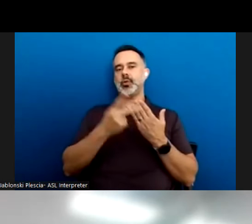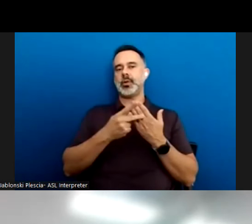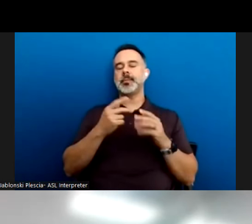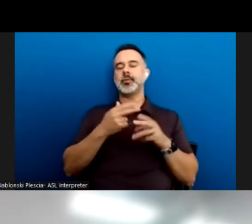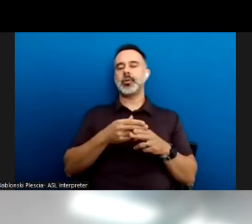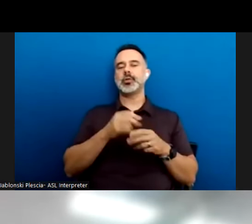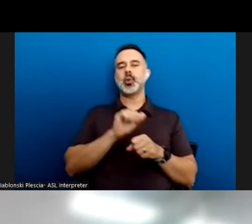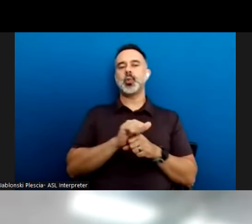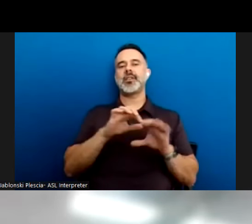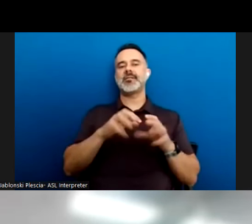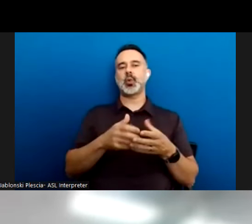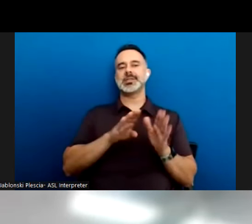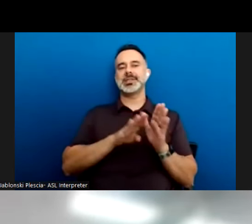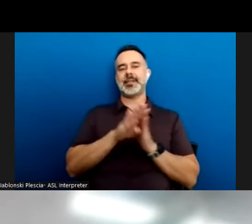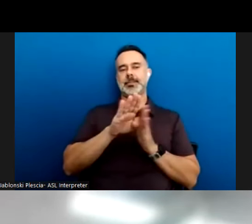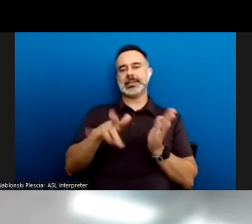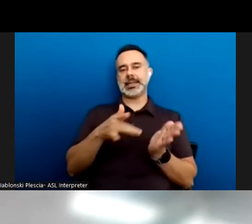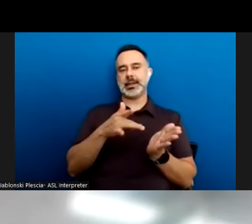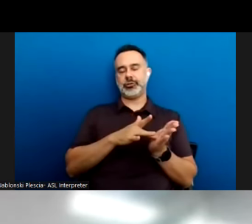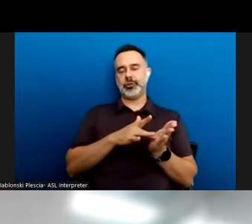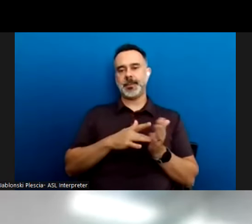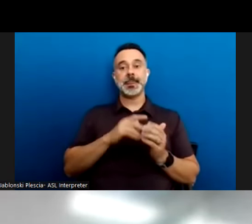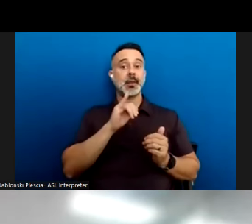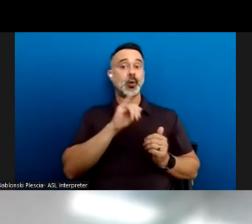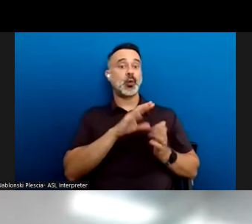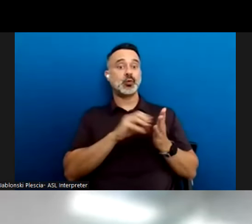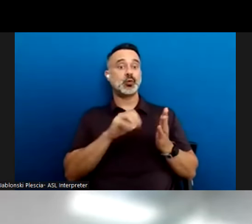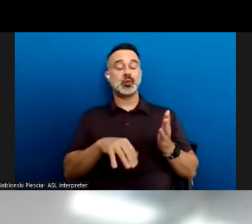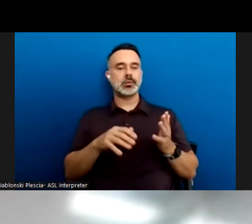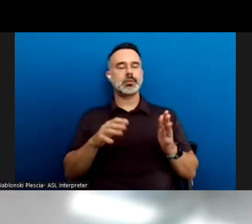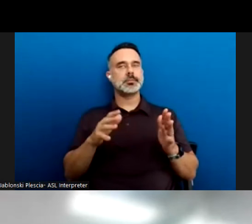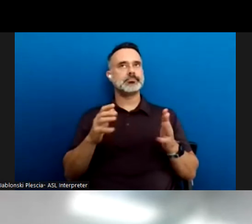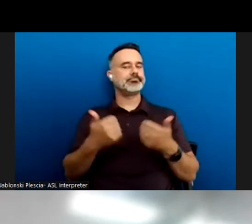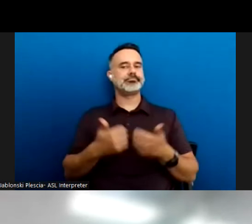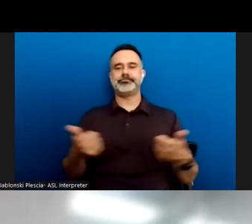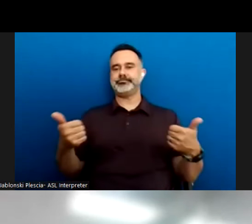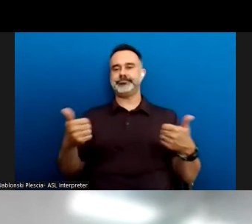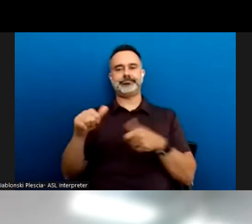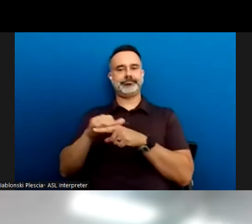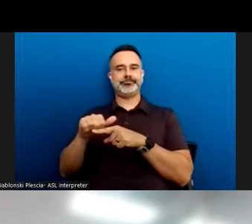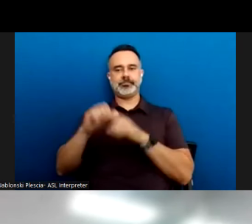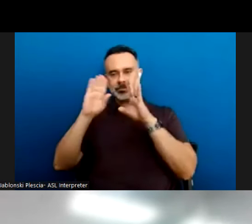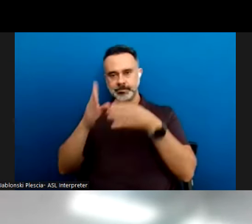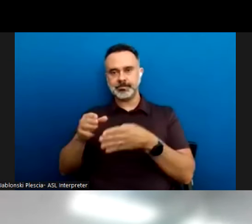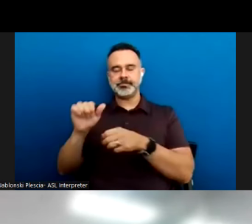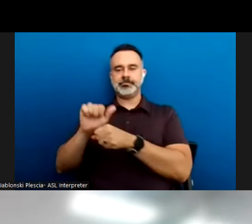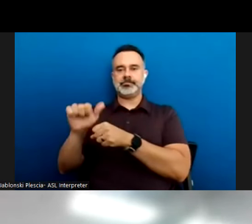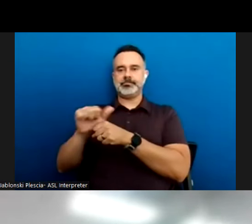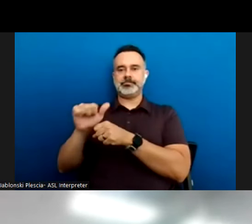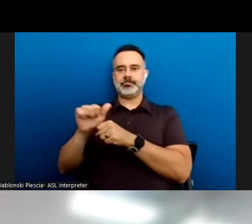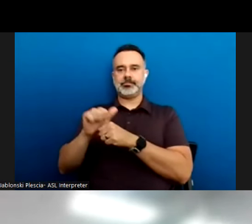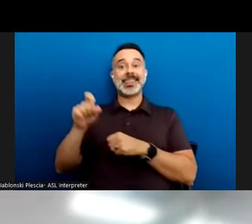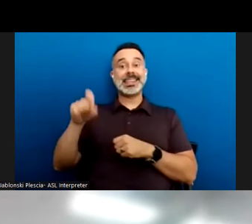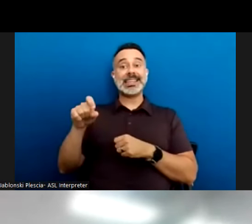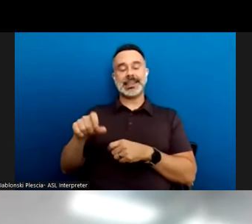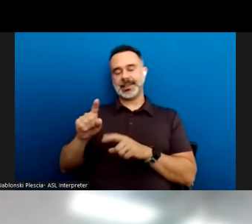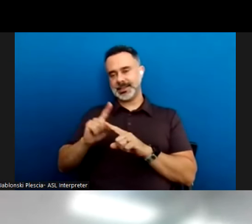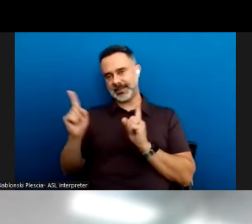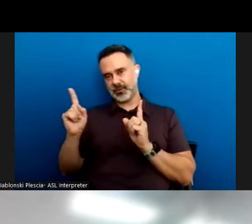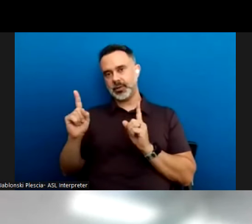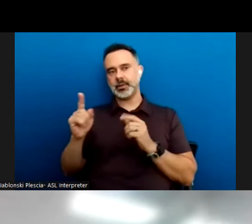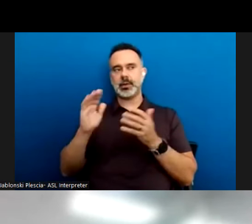So those students are kind of completely different training, employment. So the need is definitely different than